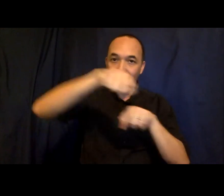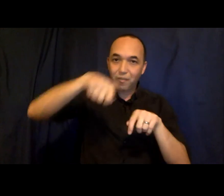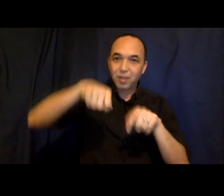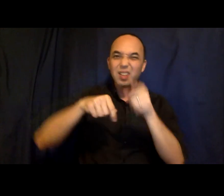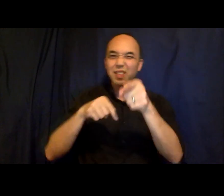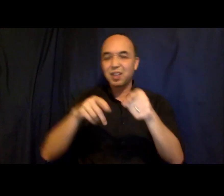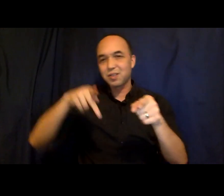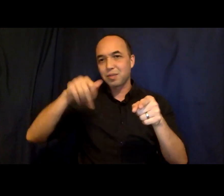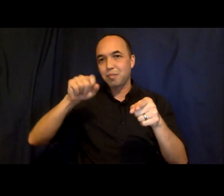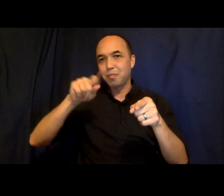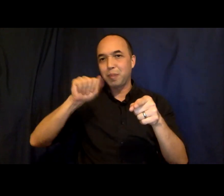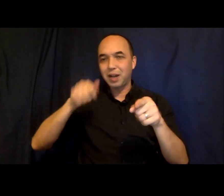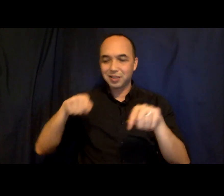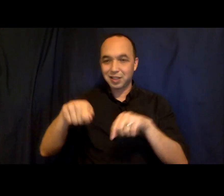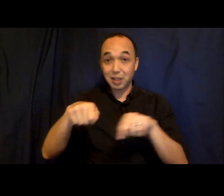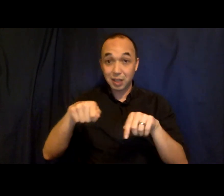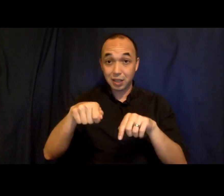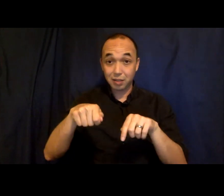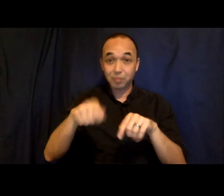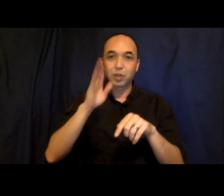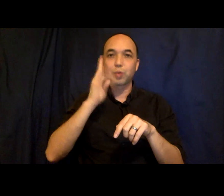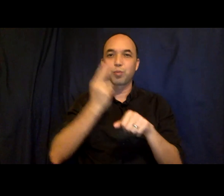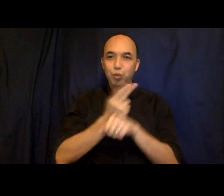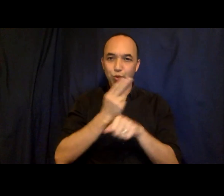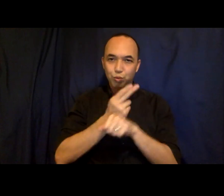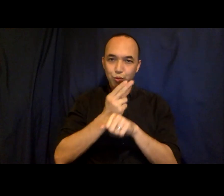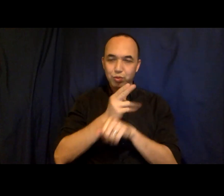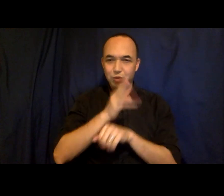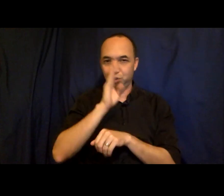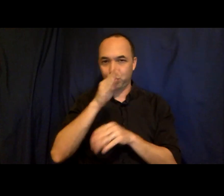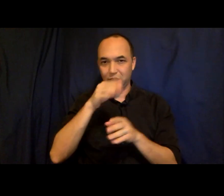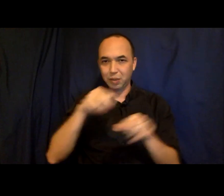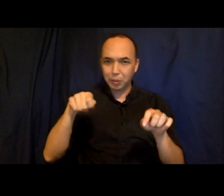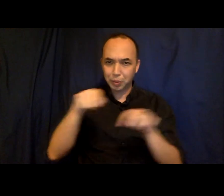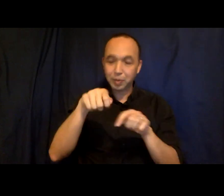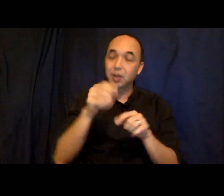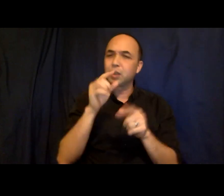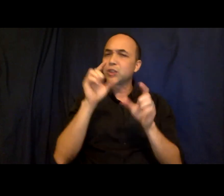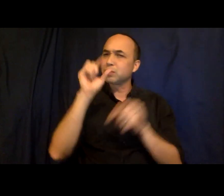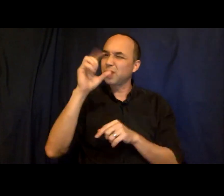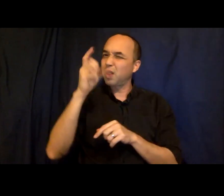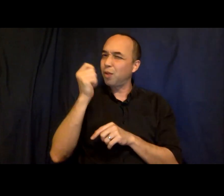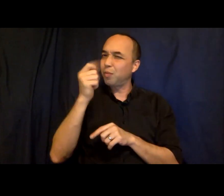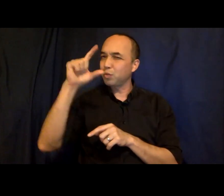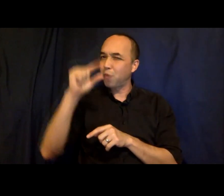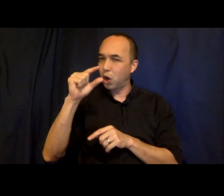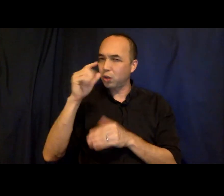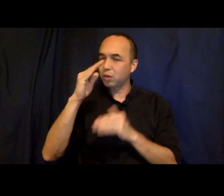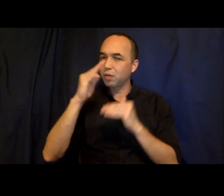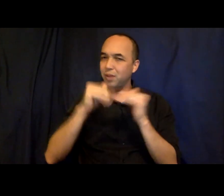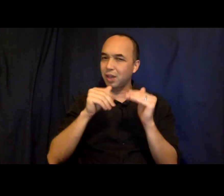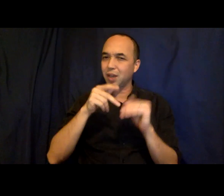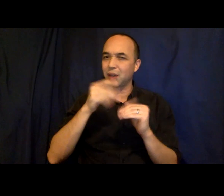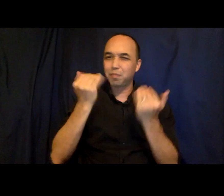two sides on it. I'm going to use a little straight side. Because it's smaller than a pizza cutter, I think it's going to help me make